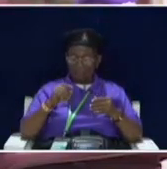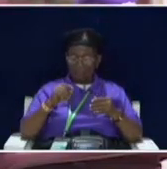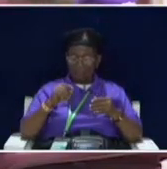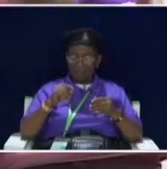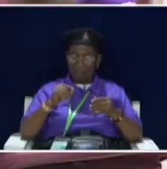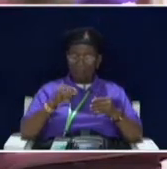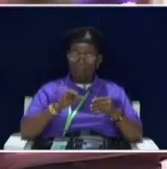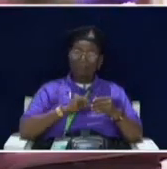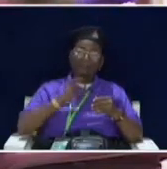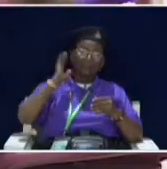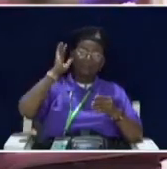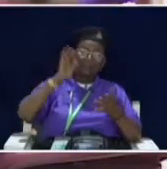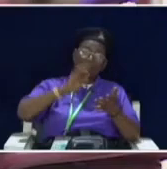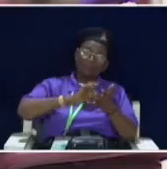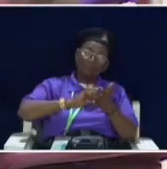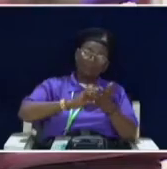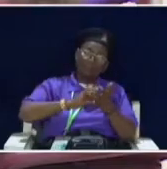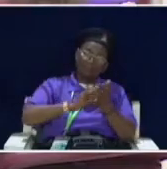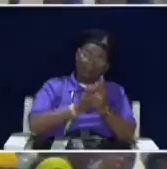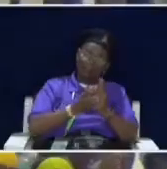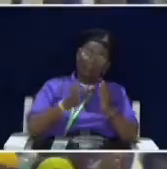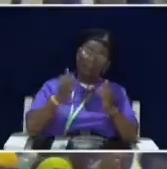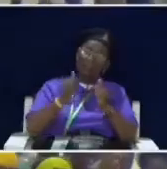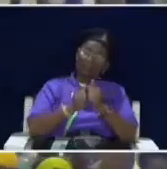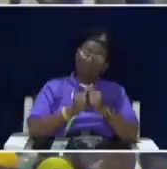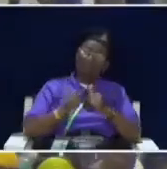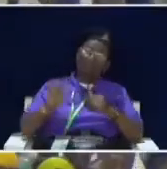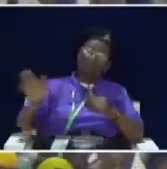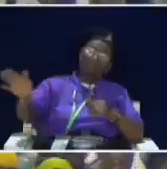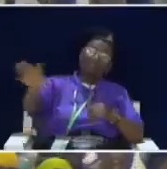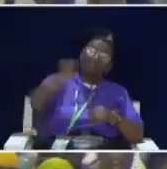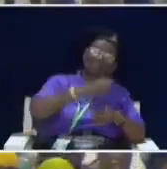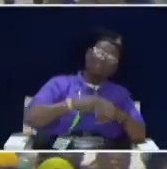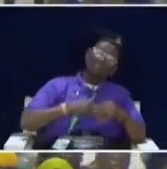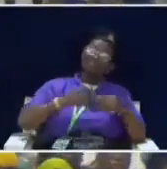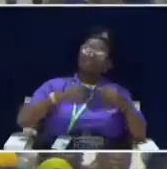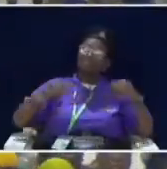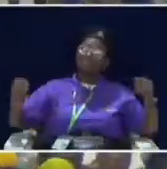I will deal with your enemies head on.